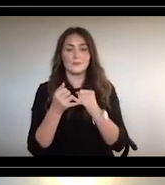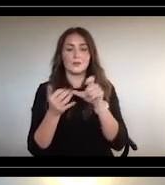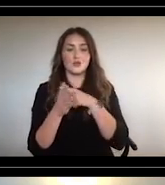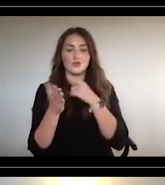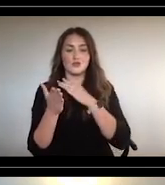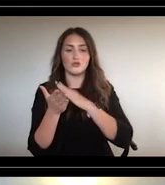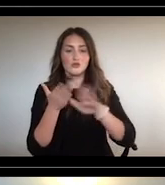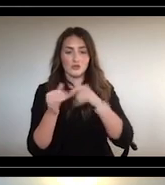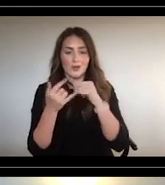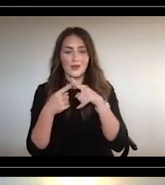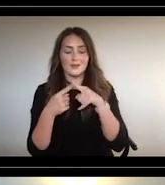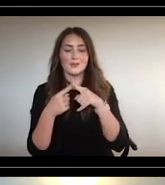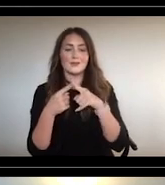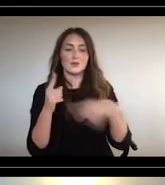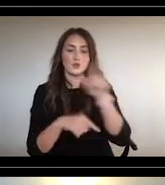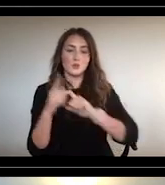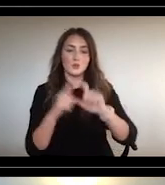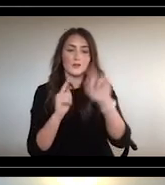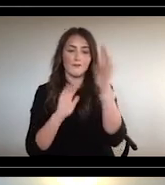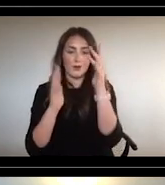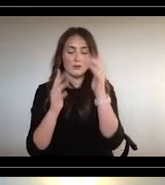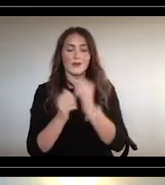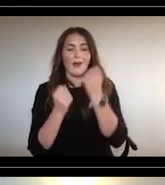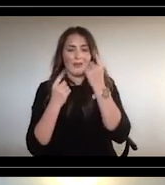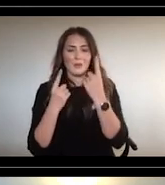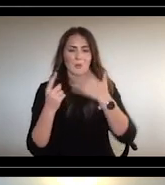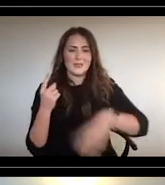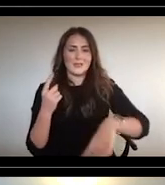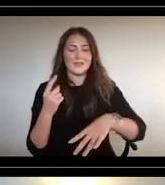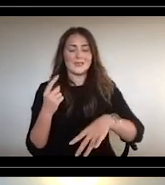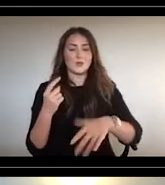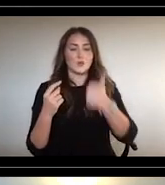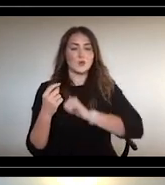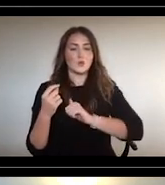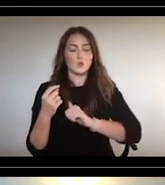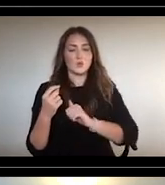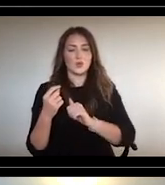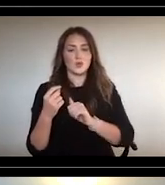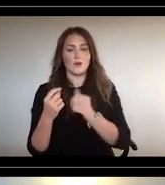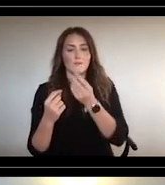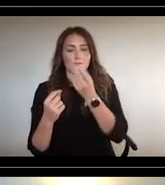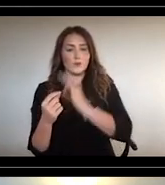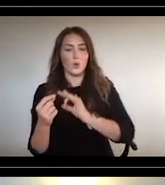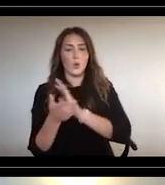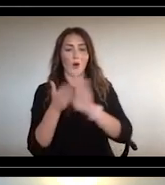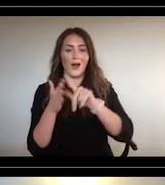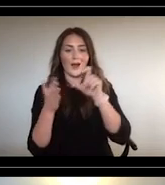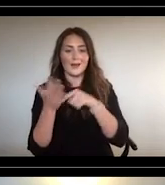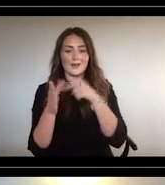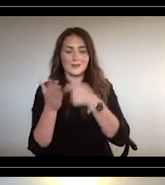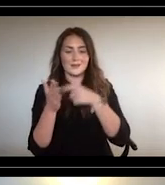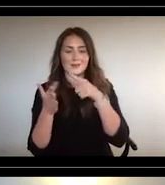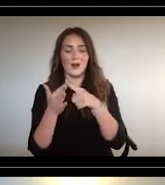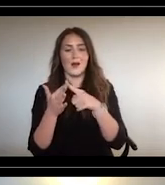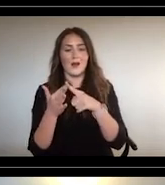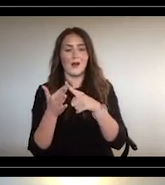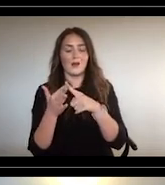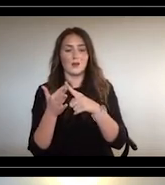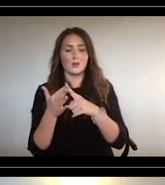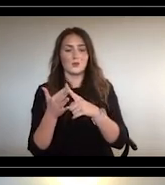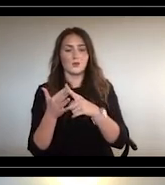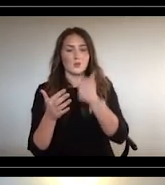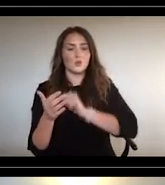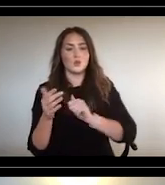would need to use around 14.5 hectares of land, some of which we'd only require on a temporary basis for construction.